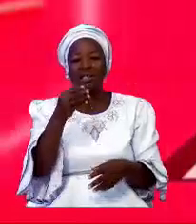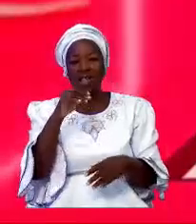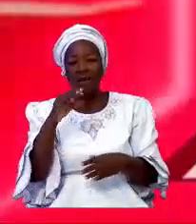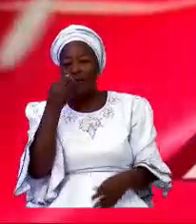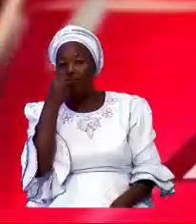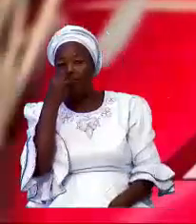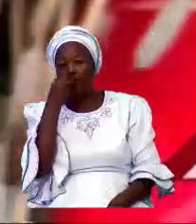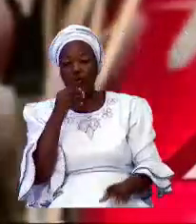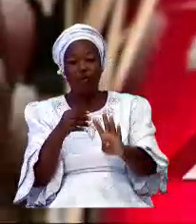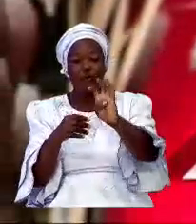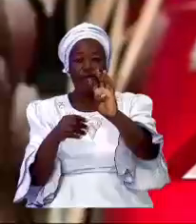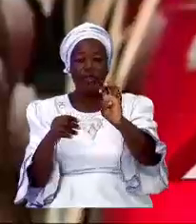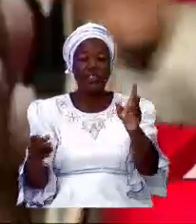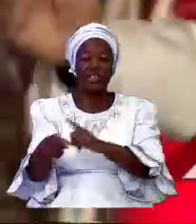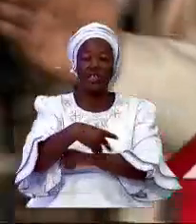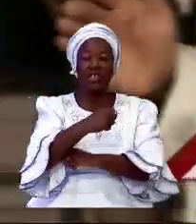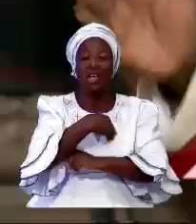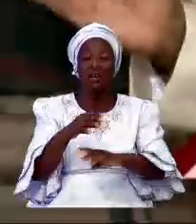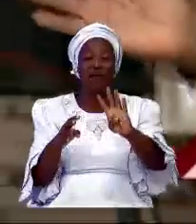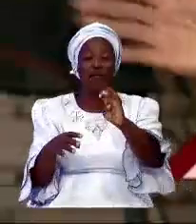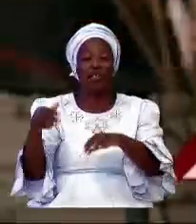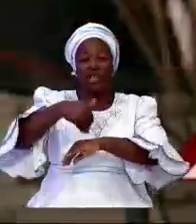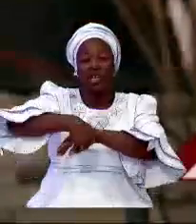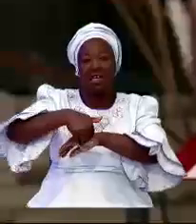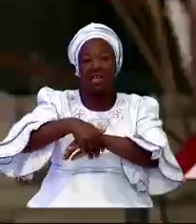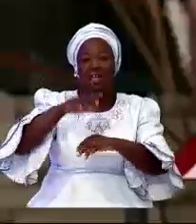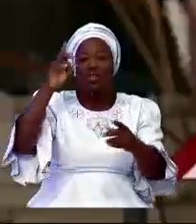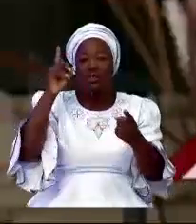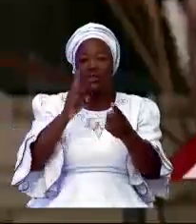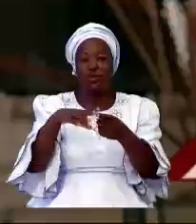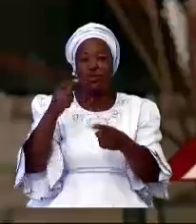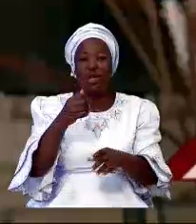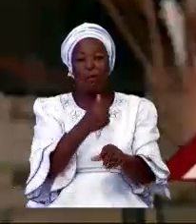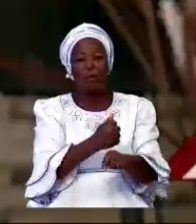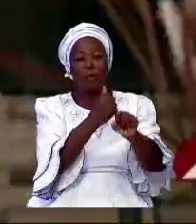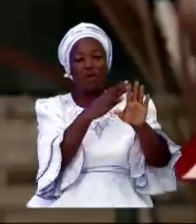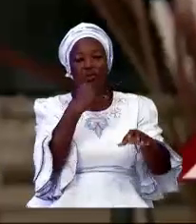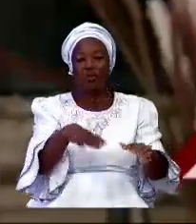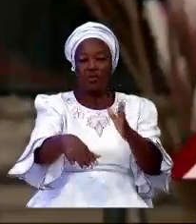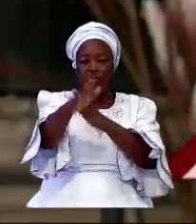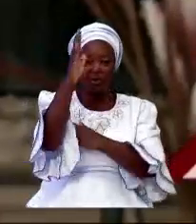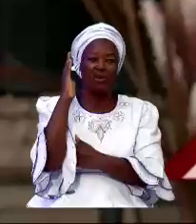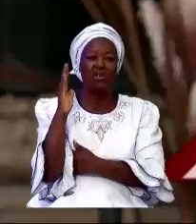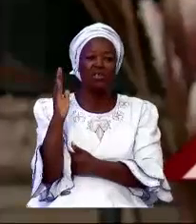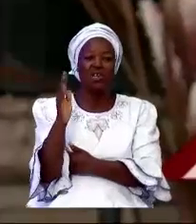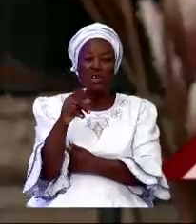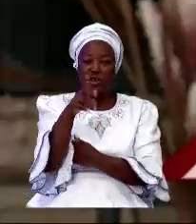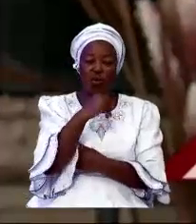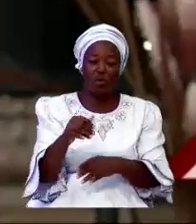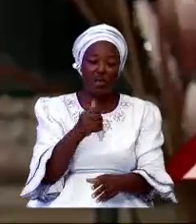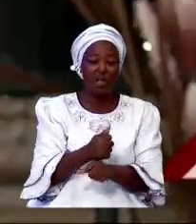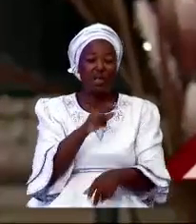the strength of that meat 40 days and 40 nights unto